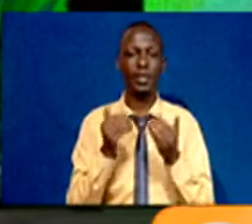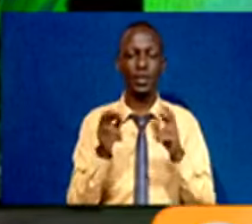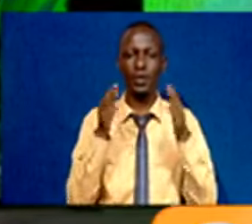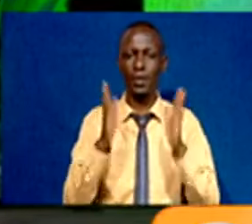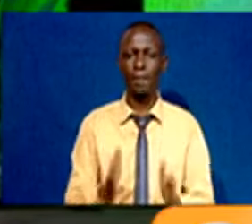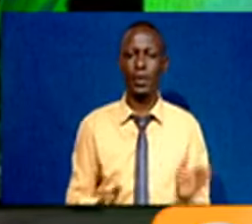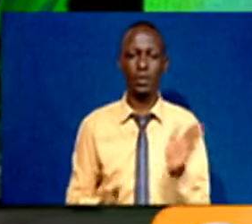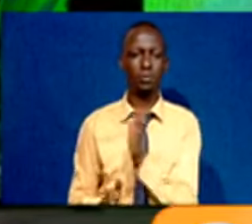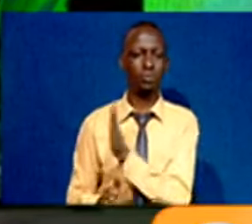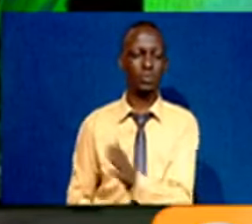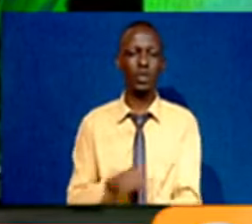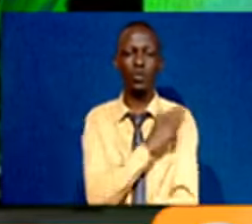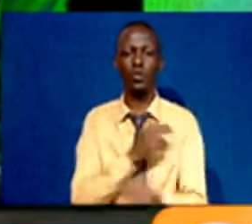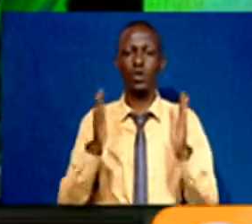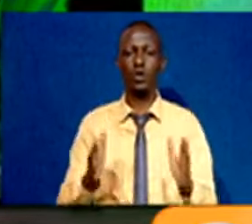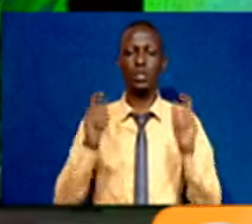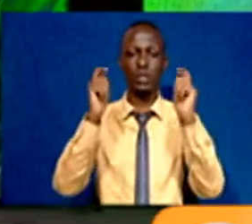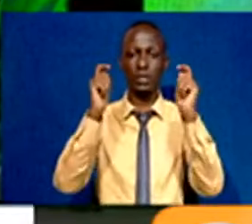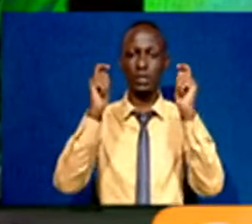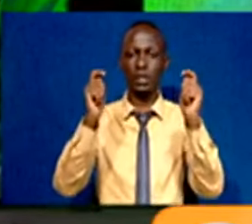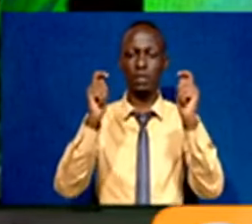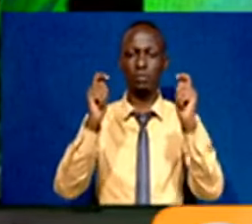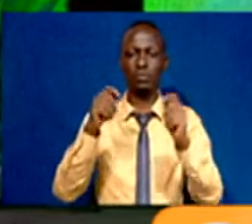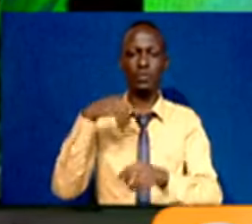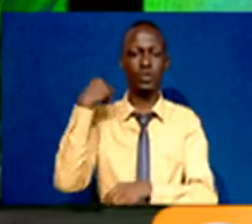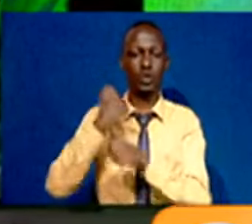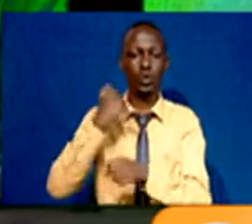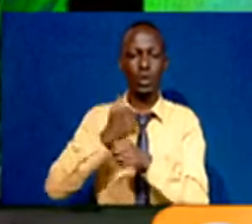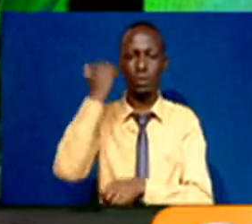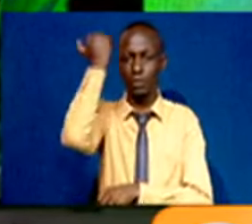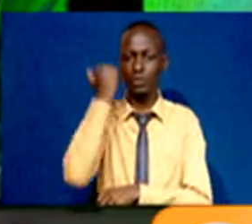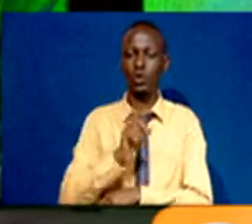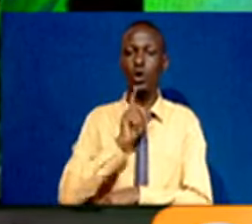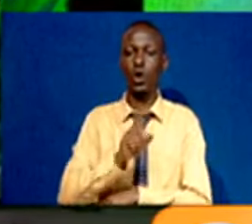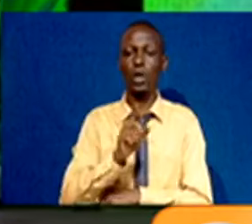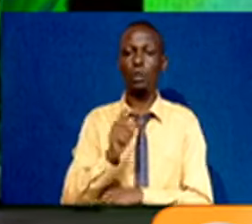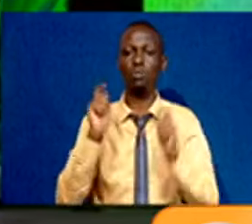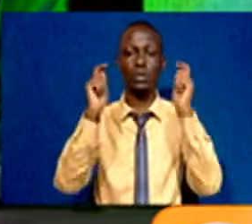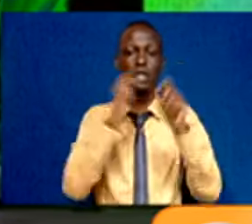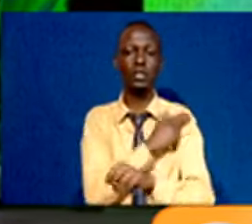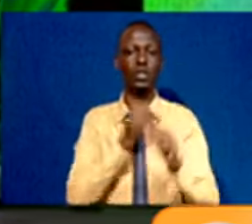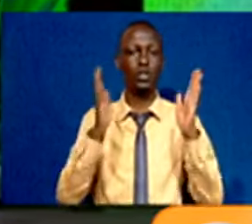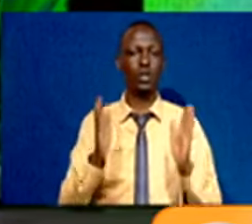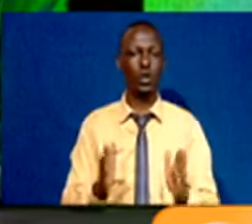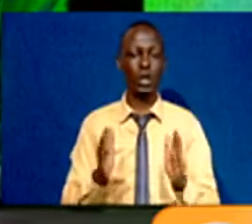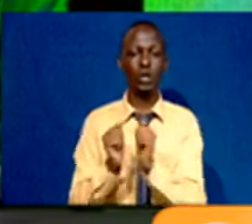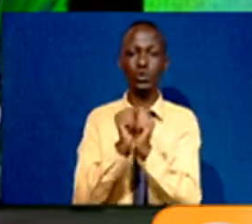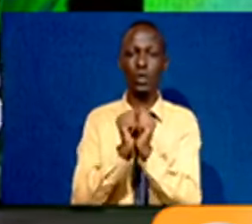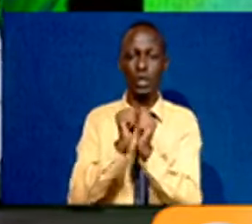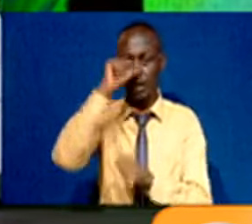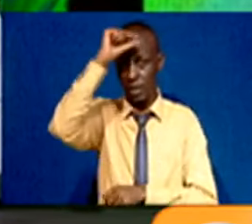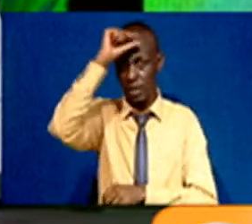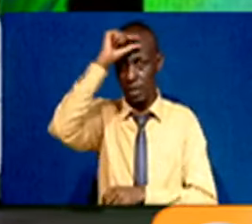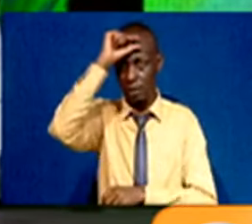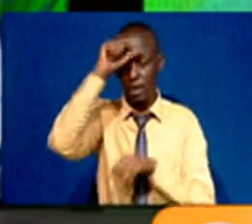For that, onto the doctor's strike. Now, the Employment and Labor Relations Court has ordered striking doctors and their employers, the government, to